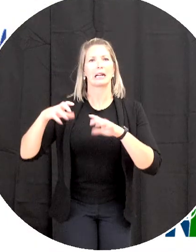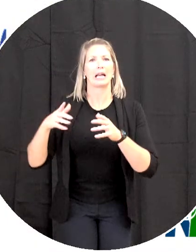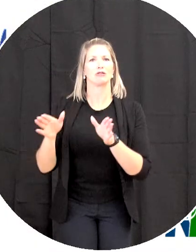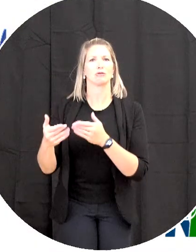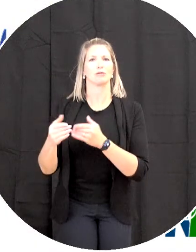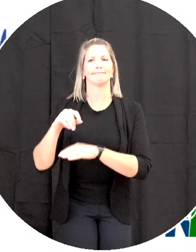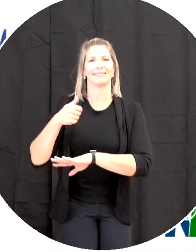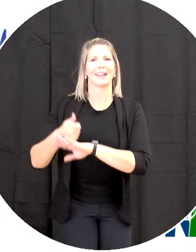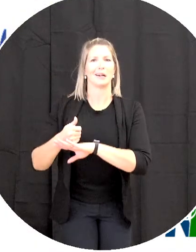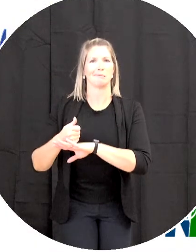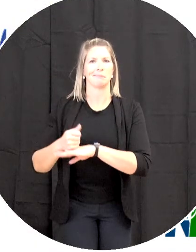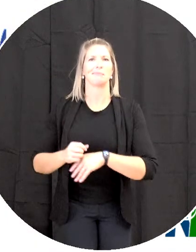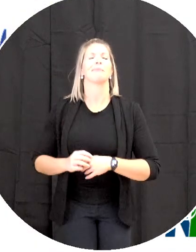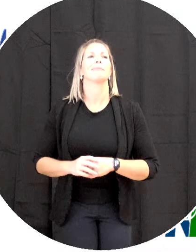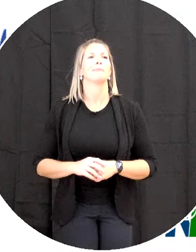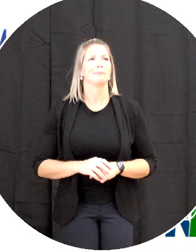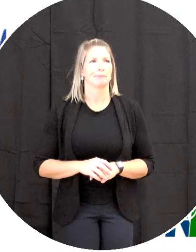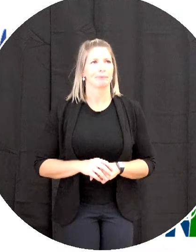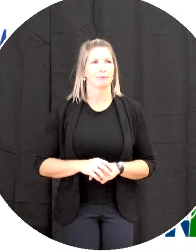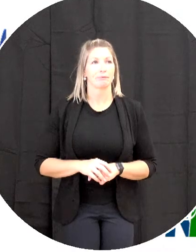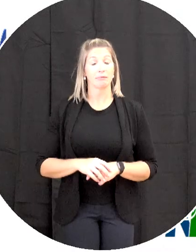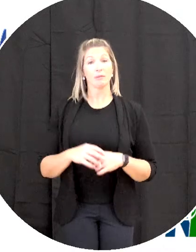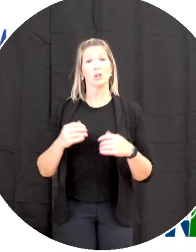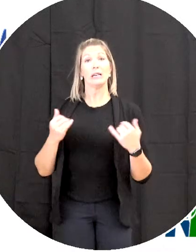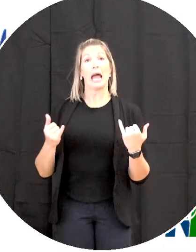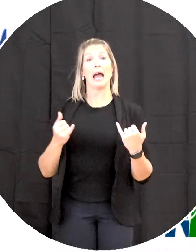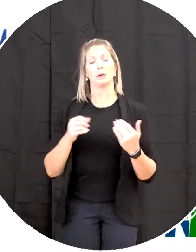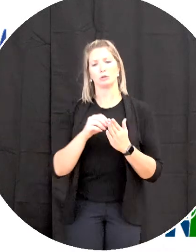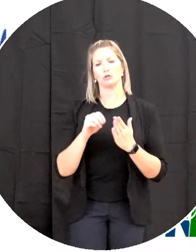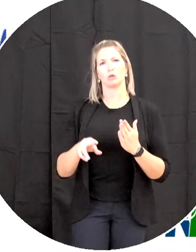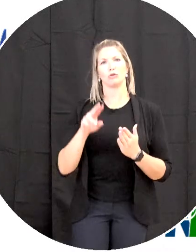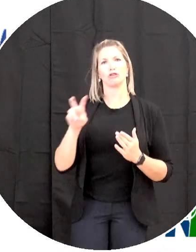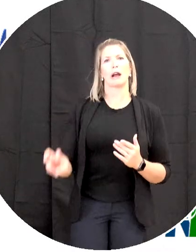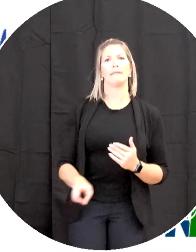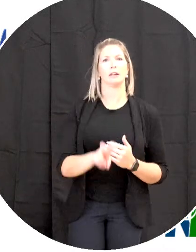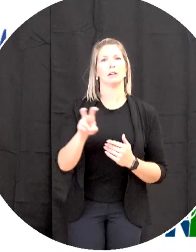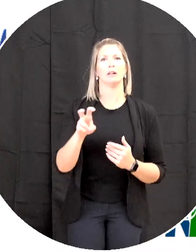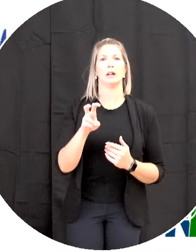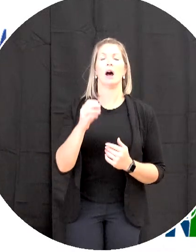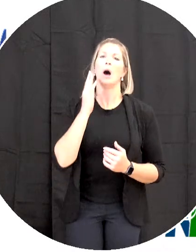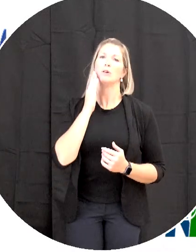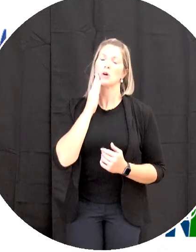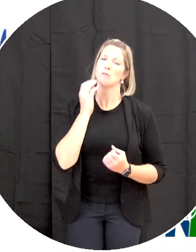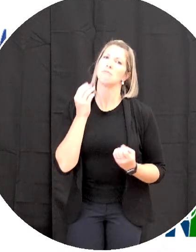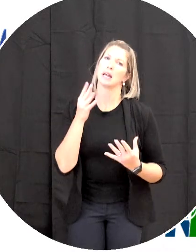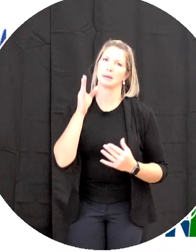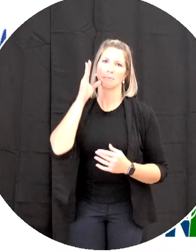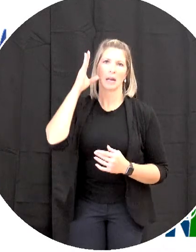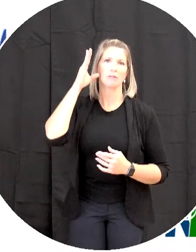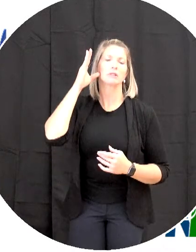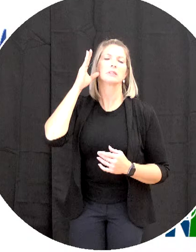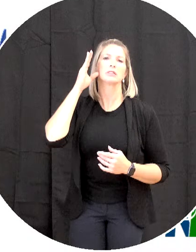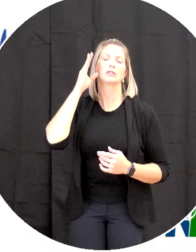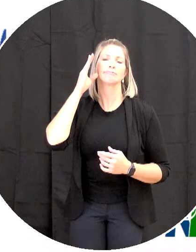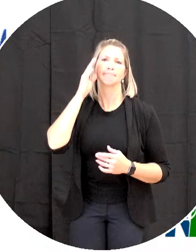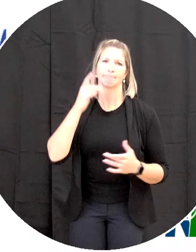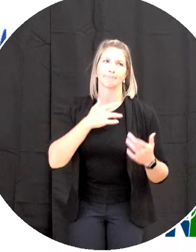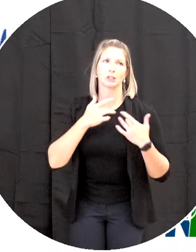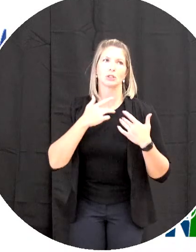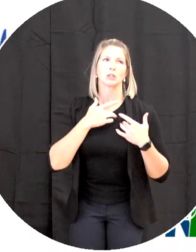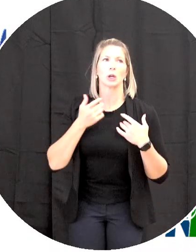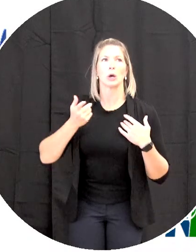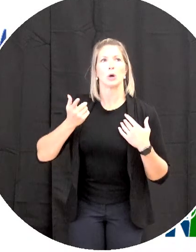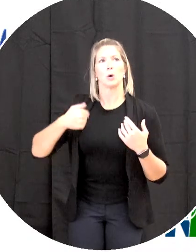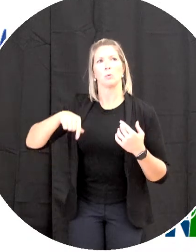In terms of student travel, I know a lot of concerns from parents there. We are working with Explorica and EF